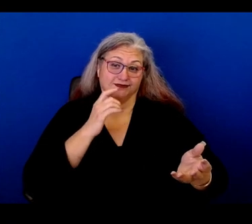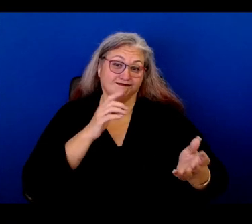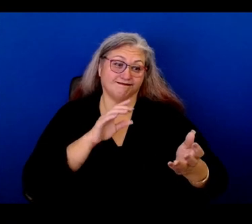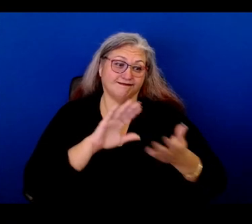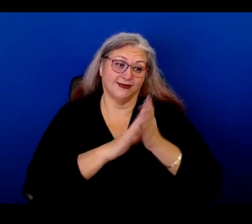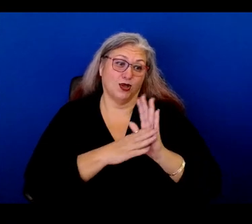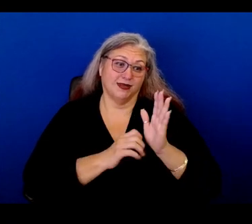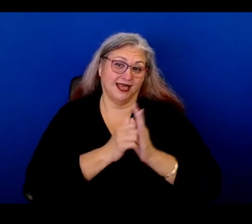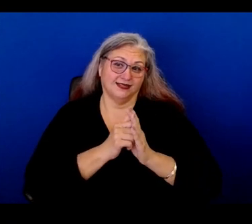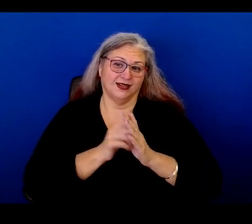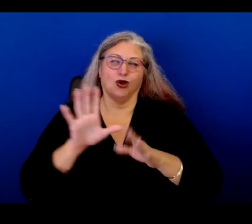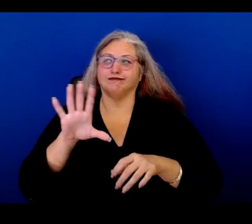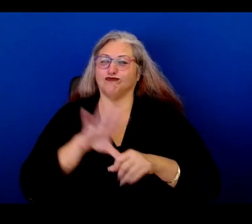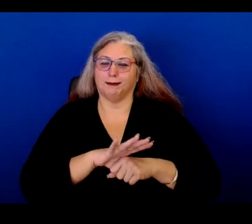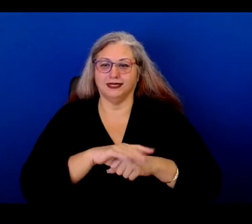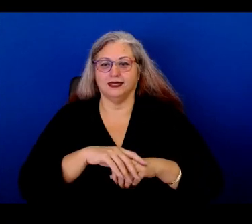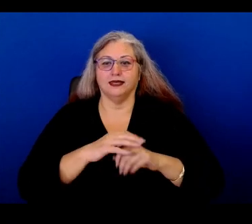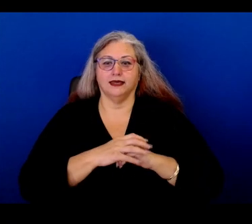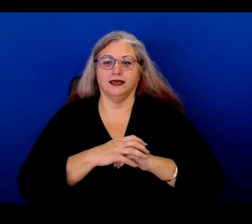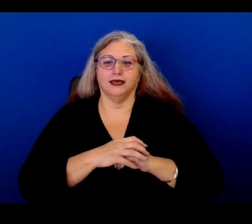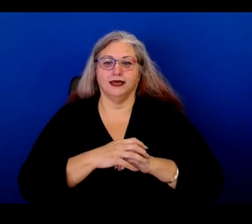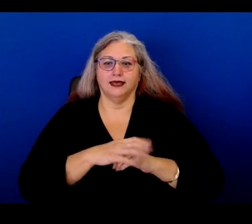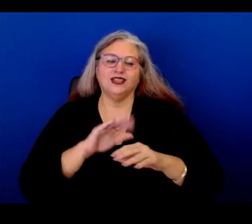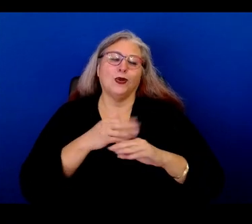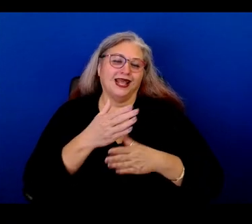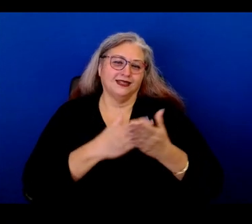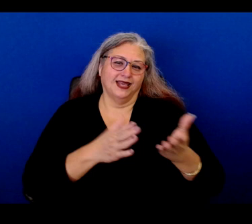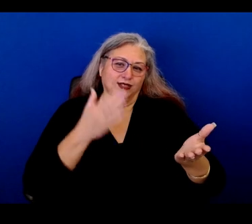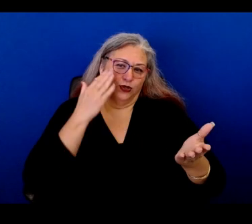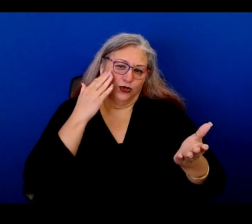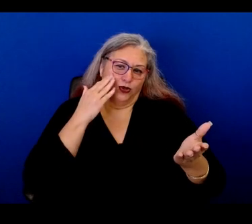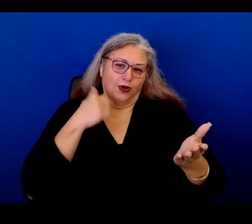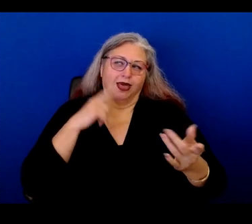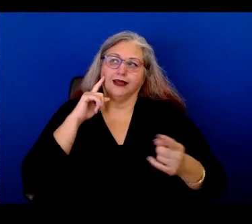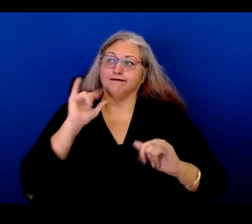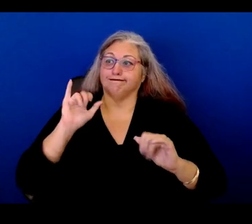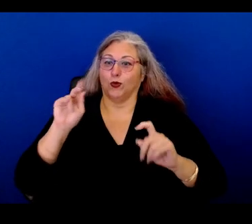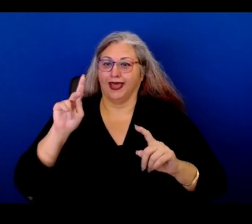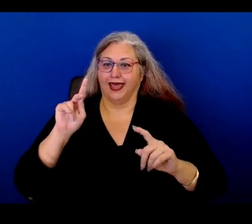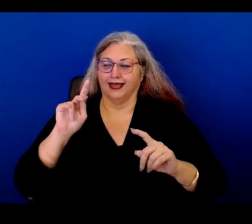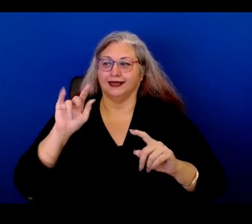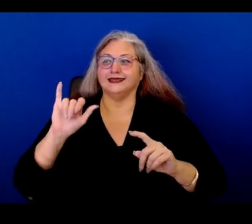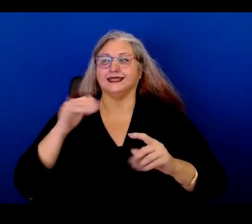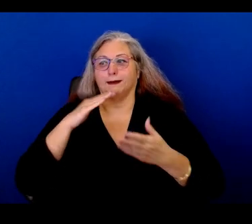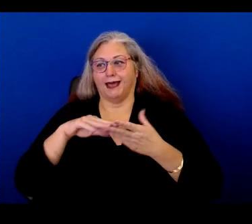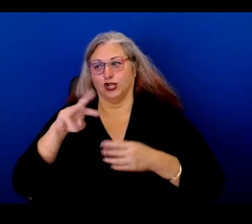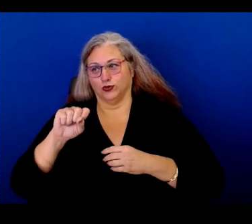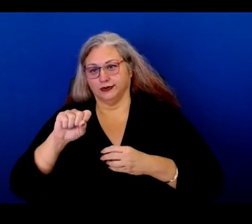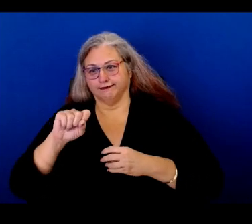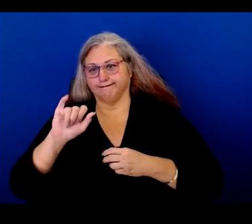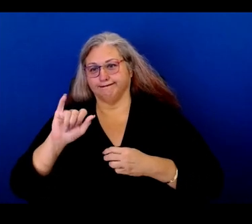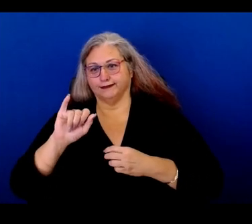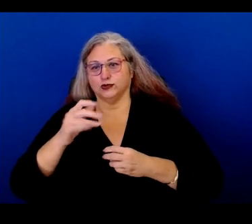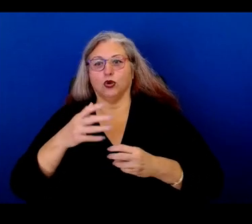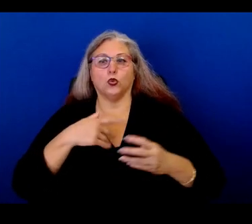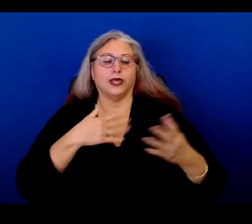cancer." Oh, crap. The next phase, you know, and I was like, oh, okay, so it's bad news. Like, okay.